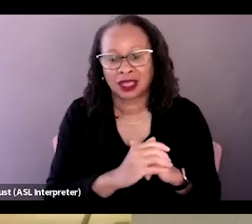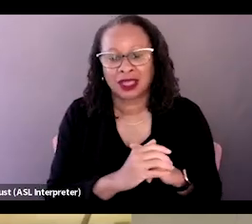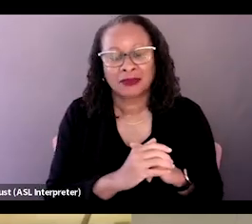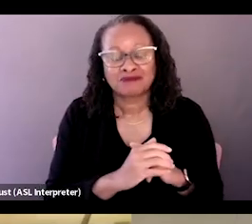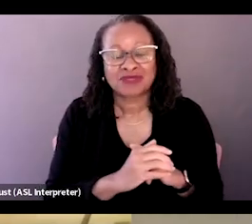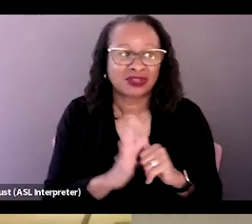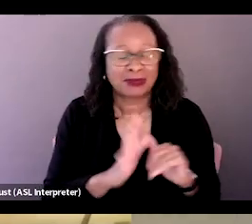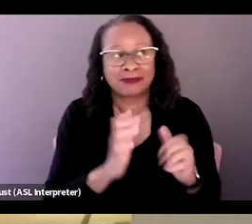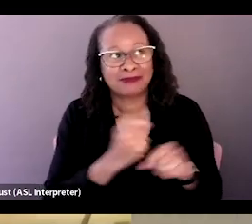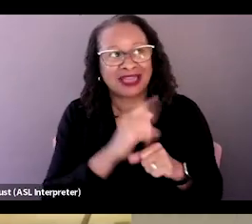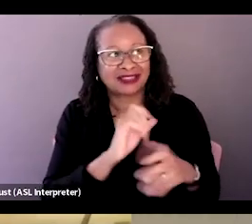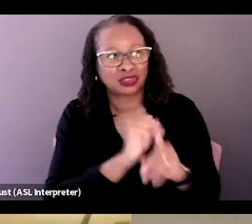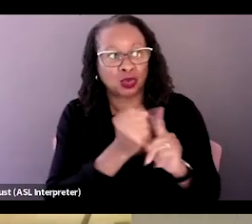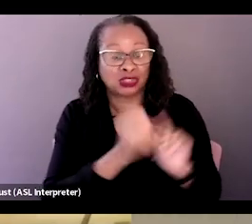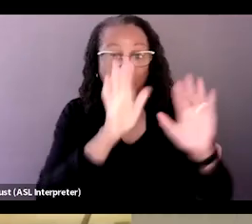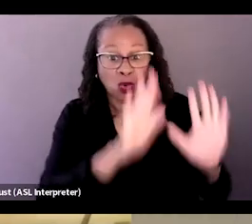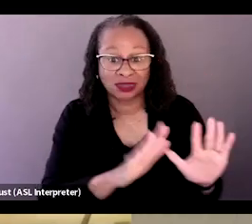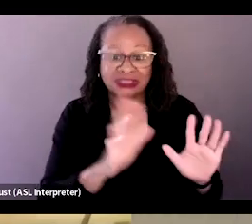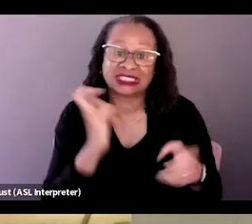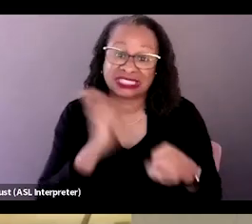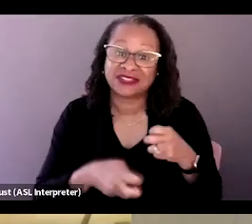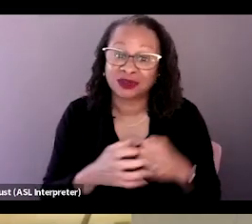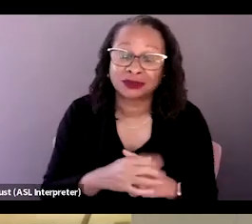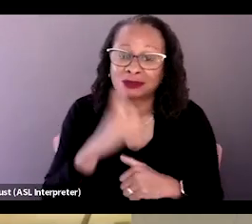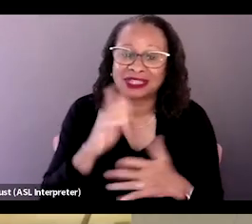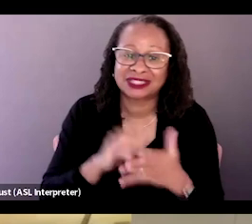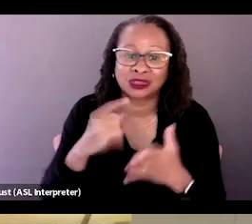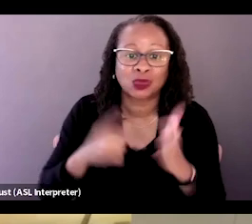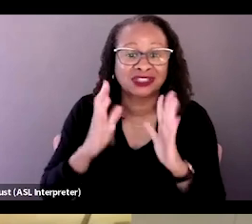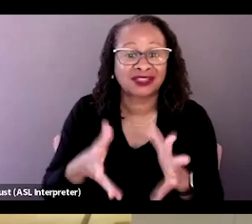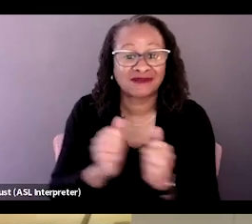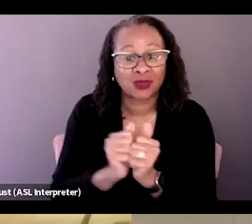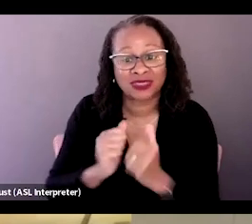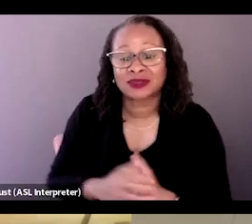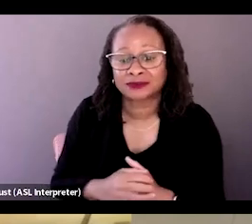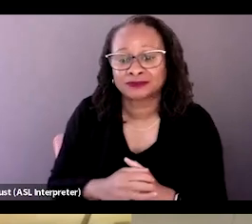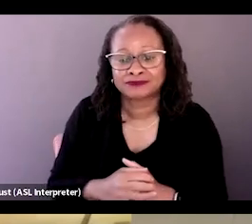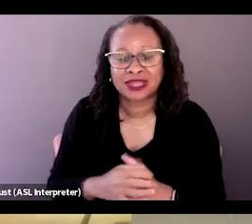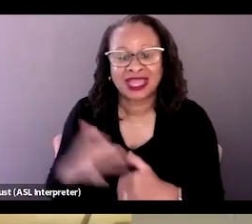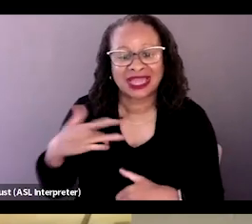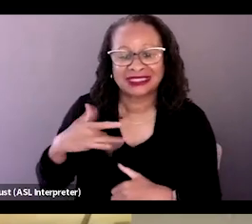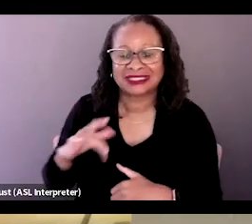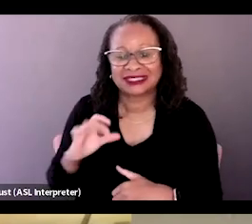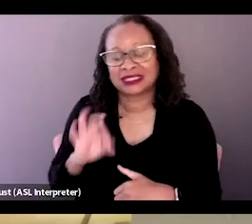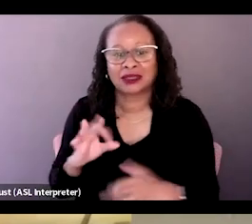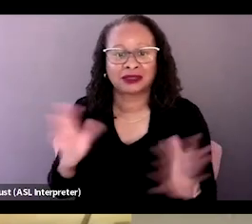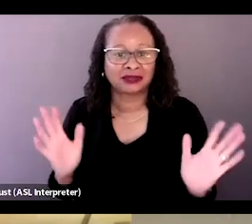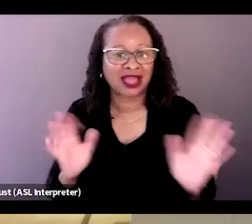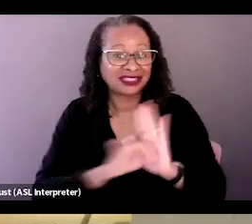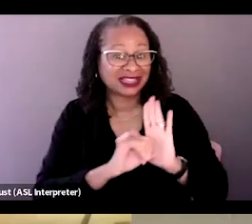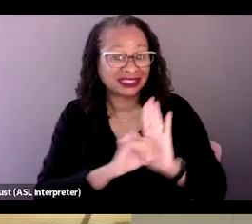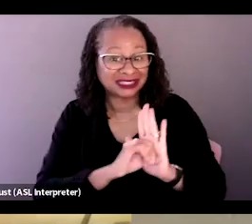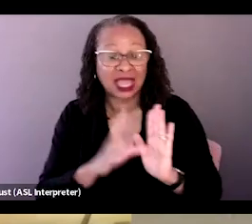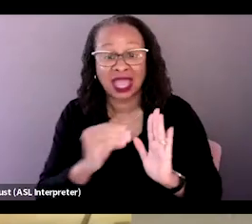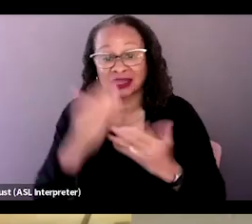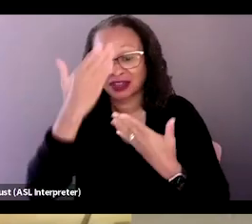past, it's difficult because that's what you're left with, like a sense of identity. And